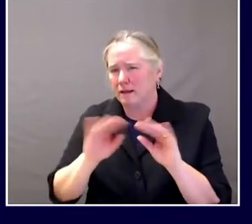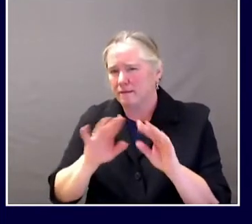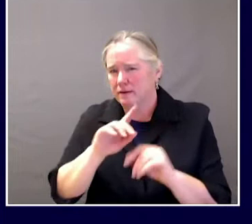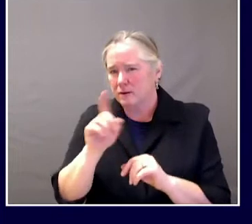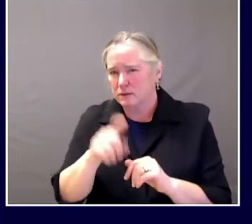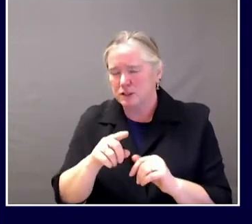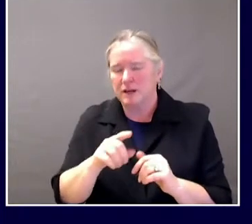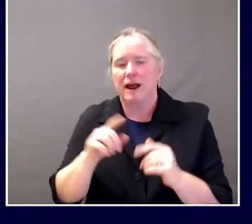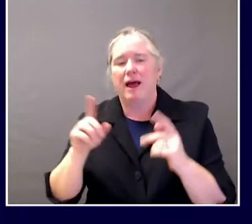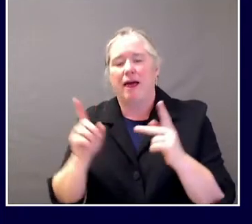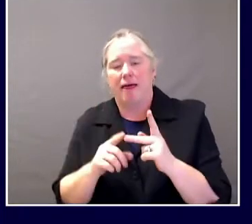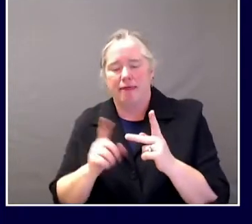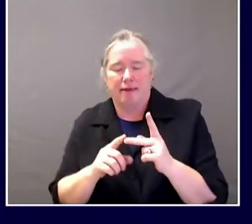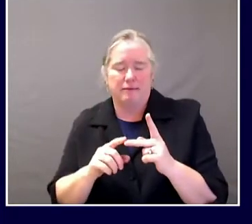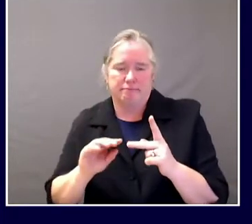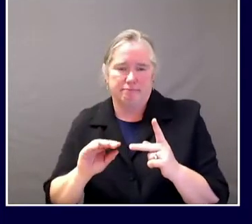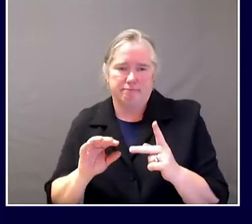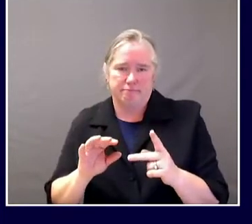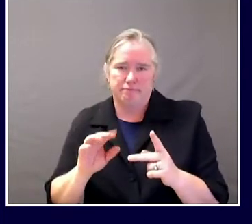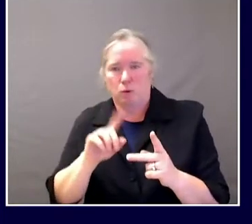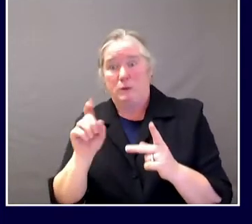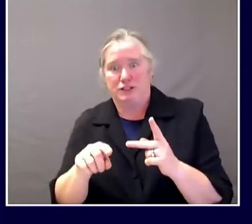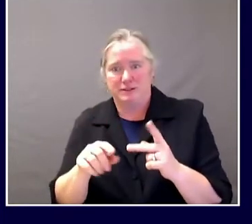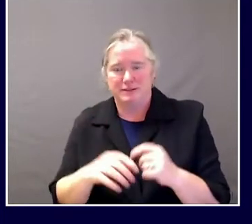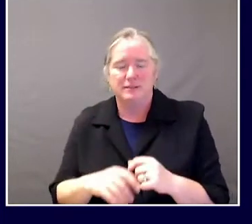more substantive questions. So the